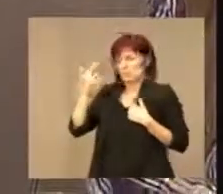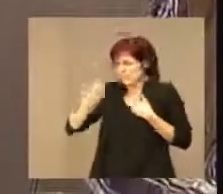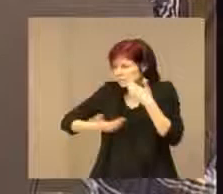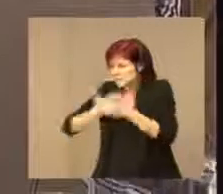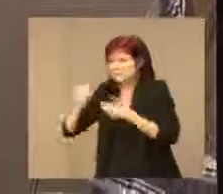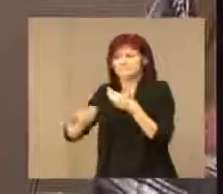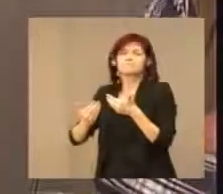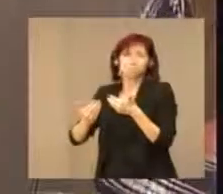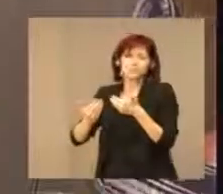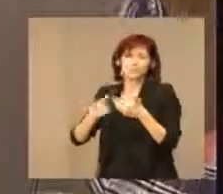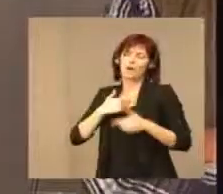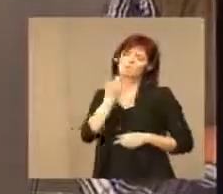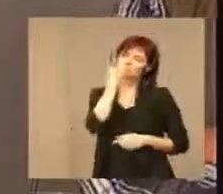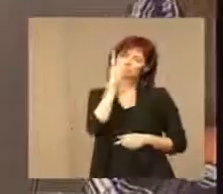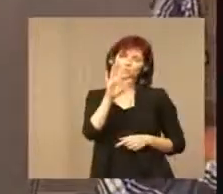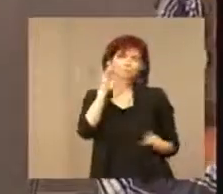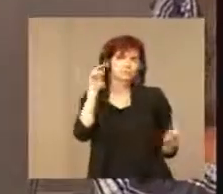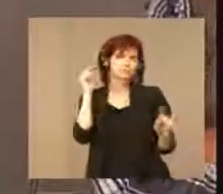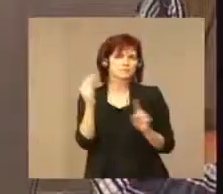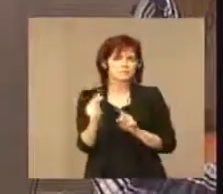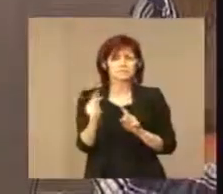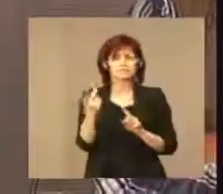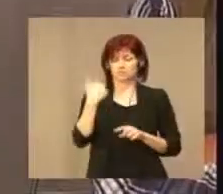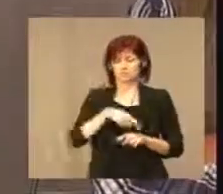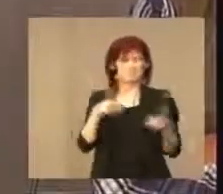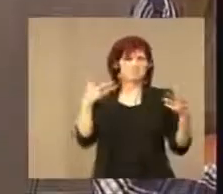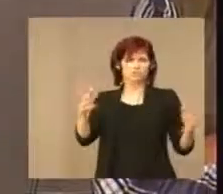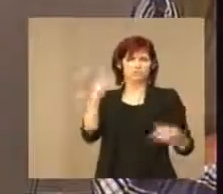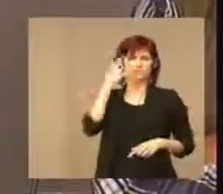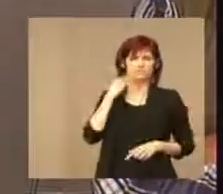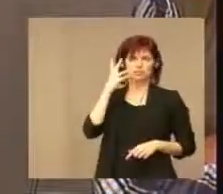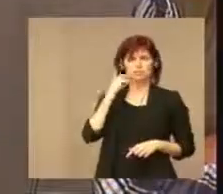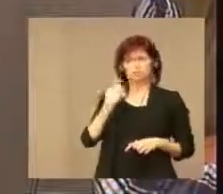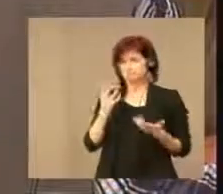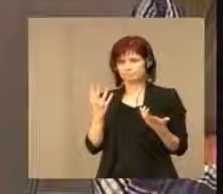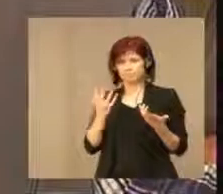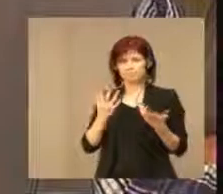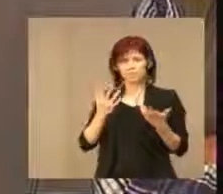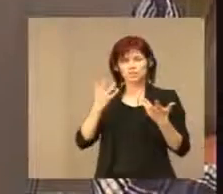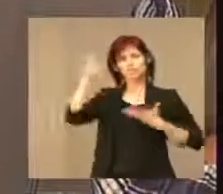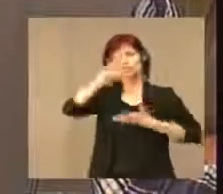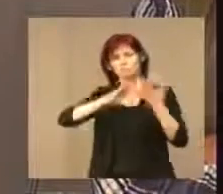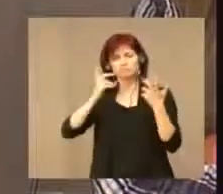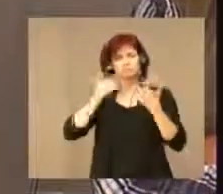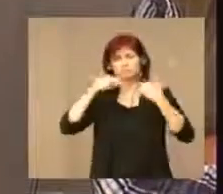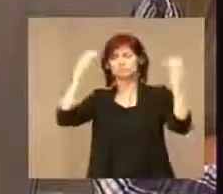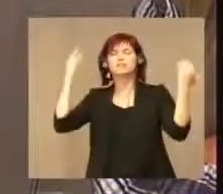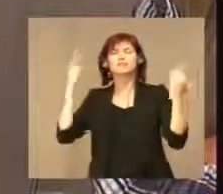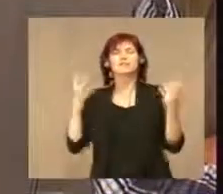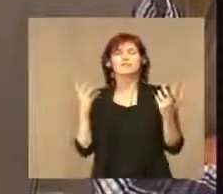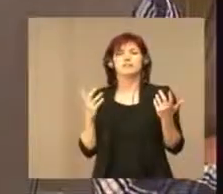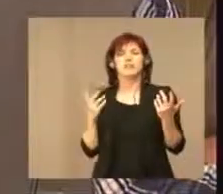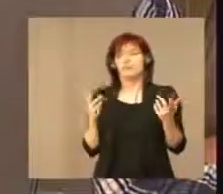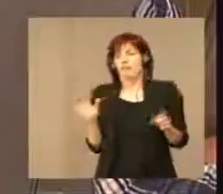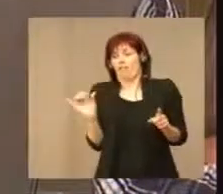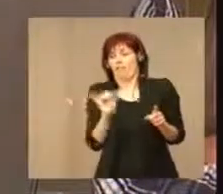I'm quite sympathetic, because I think we all find ourselves trapped in it. And then you add on that